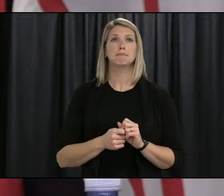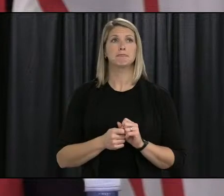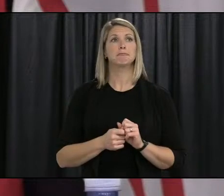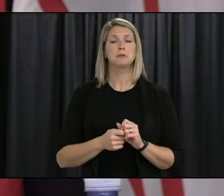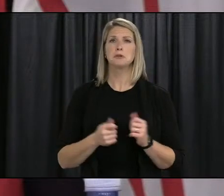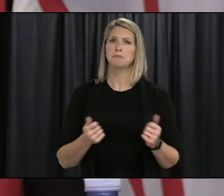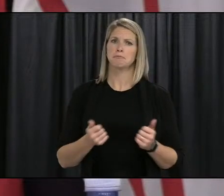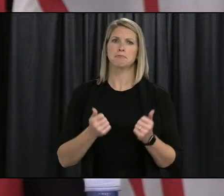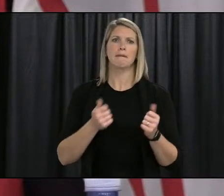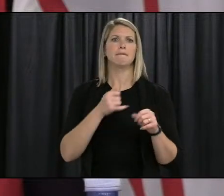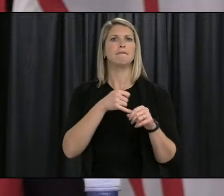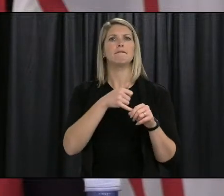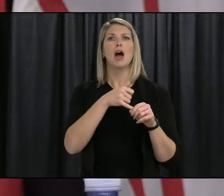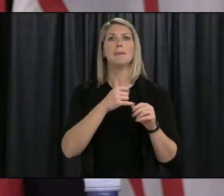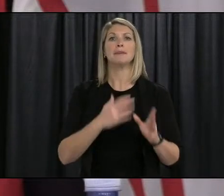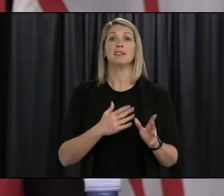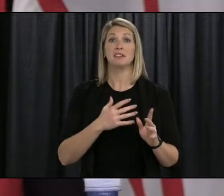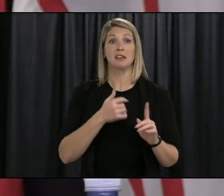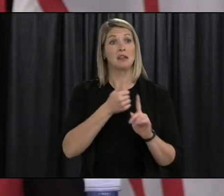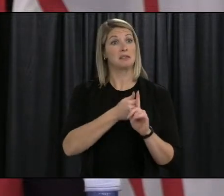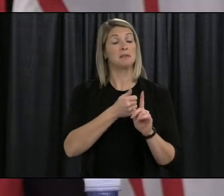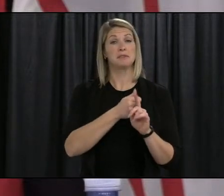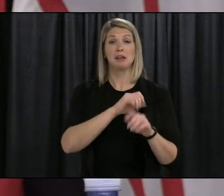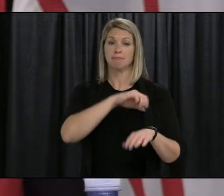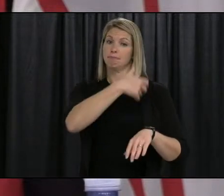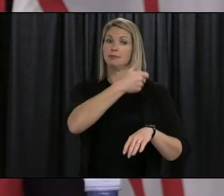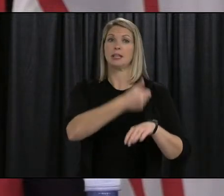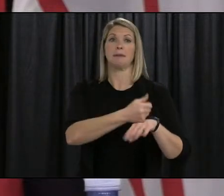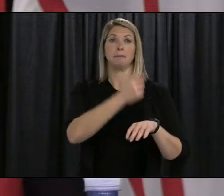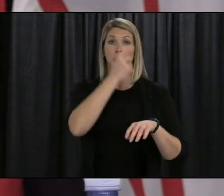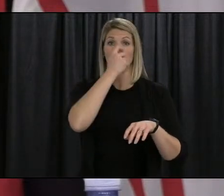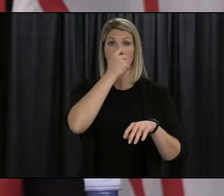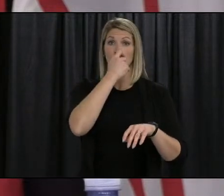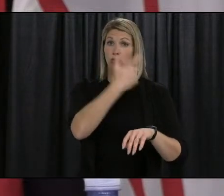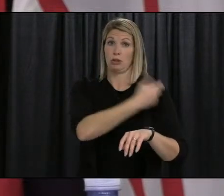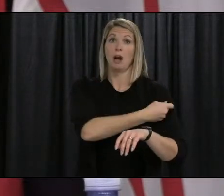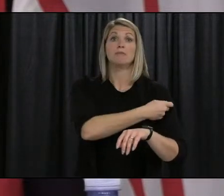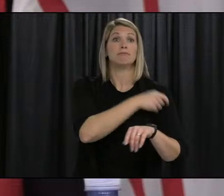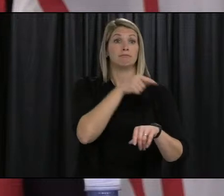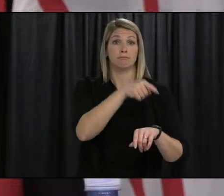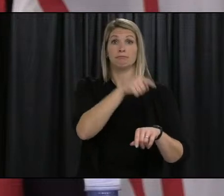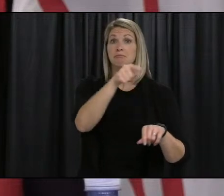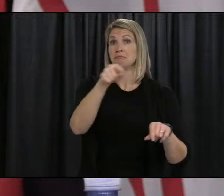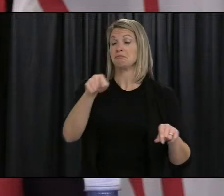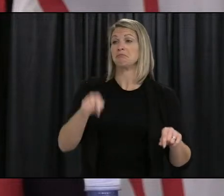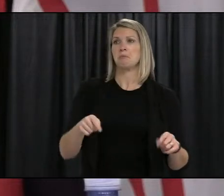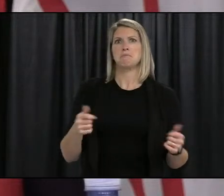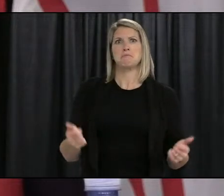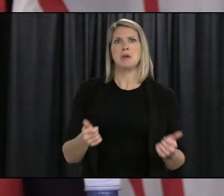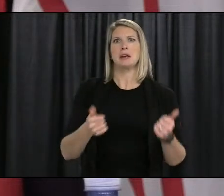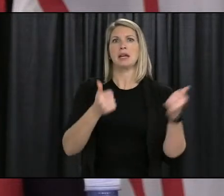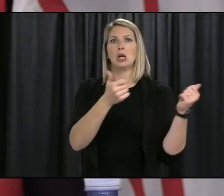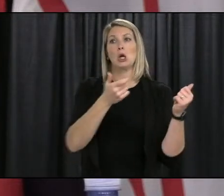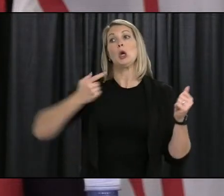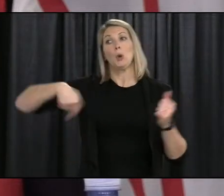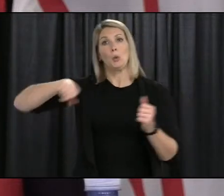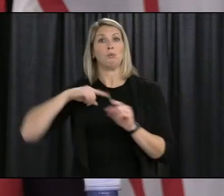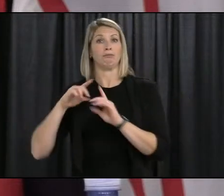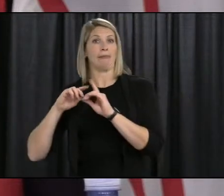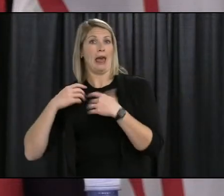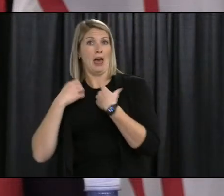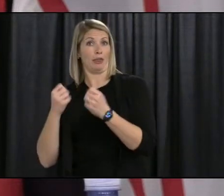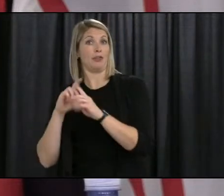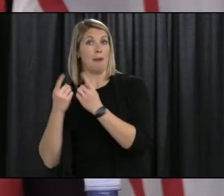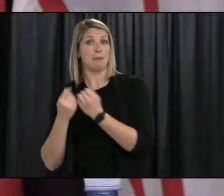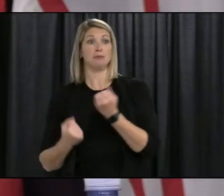local pharmacies who are running their own flu shot clinics, supported by the department and the regional health